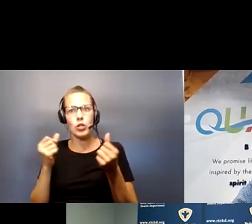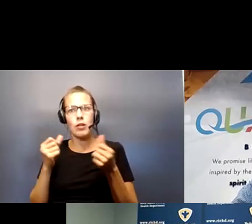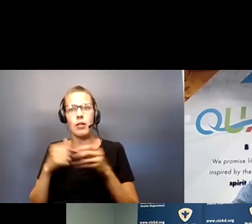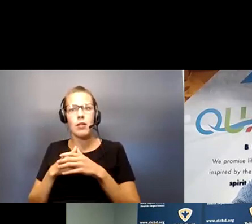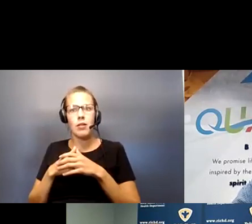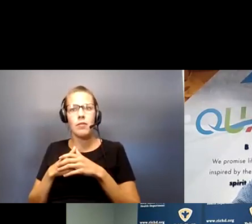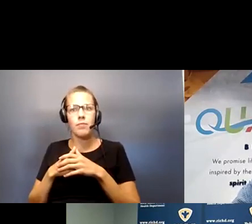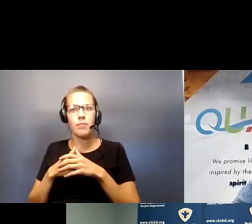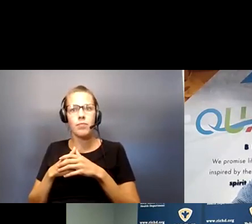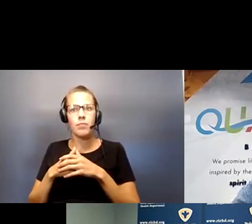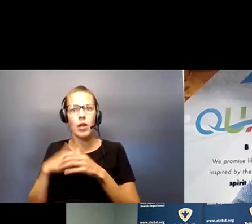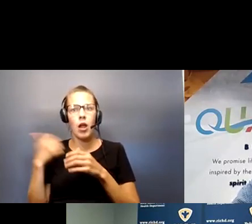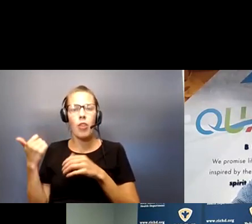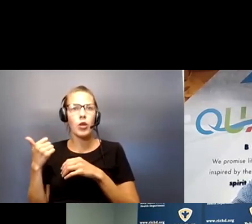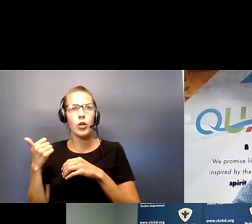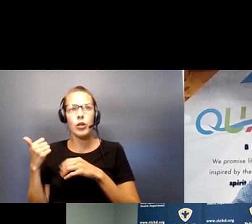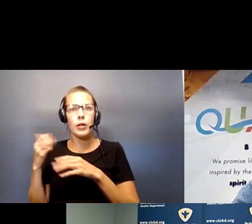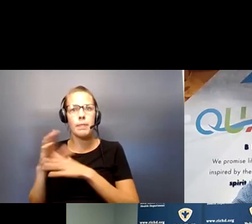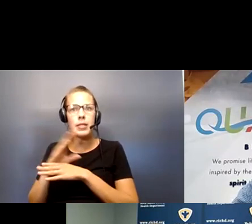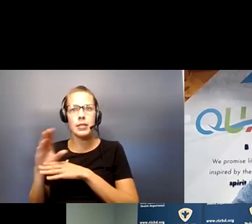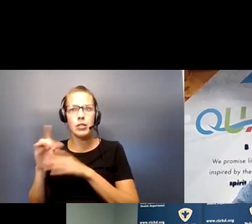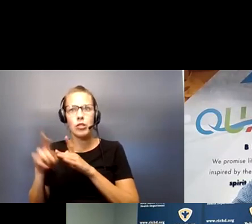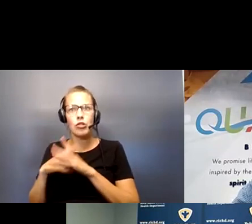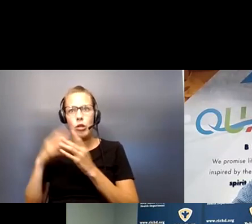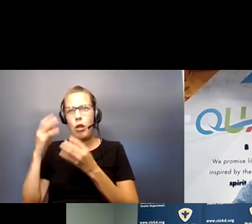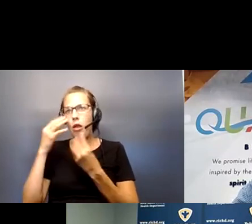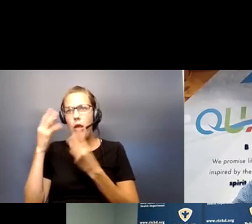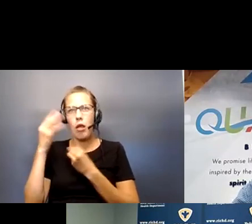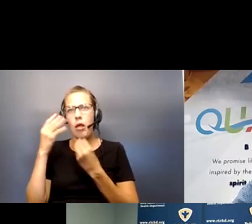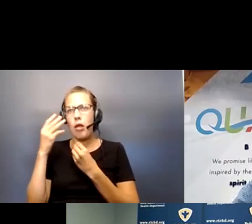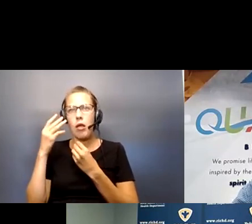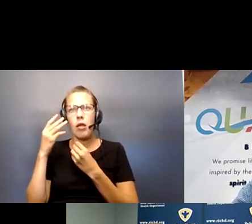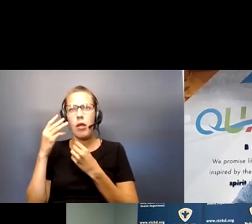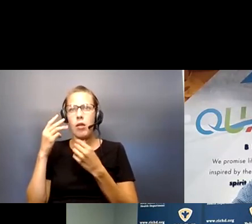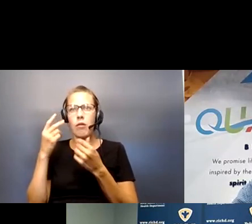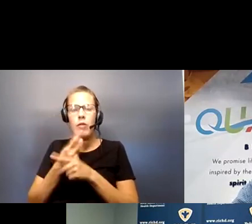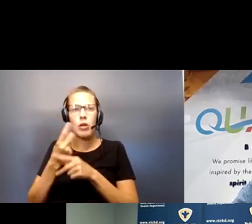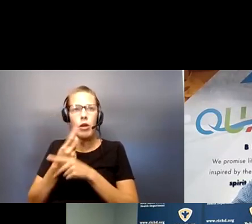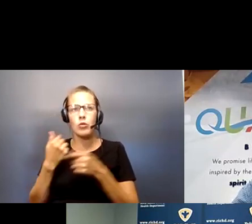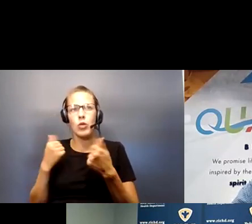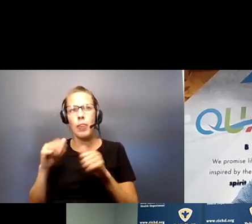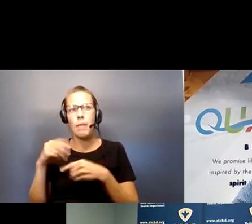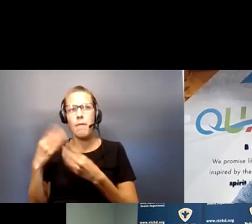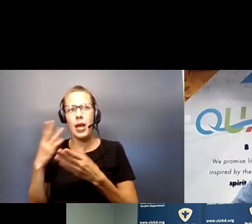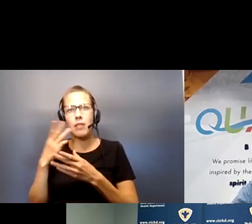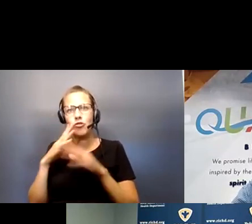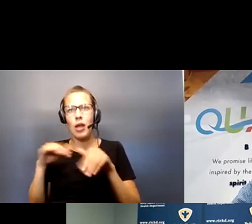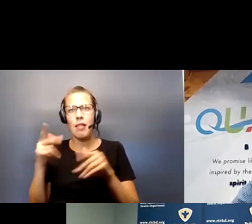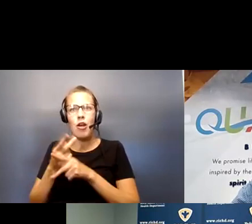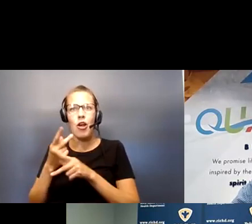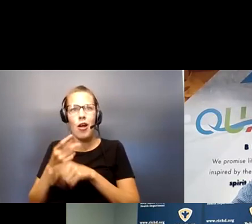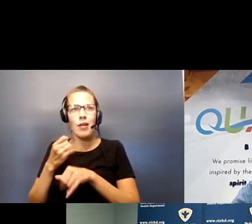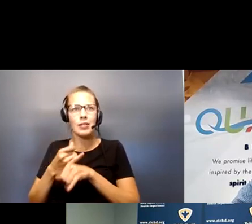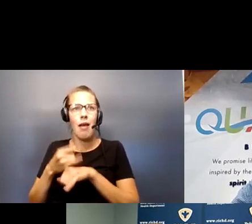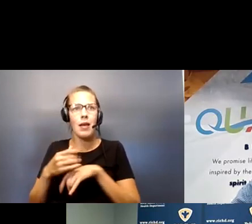Other businesses that are starting to contemplate as to whether or not they can provide child care services on site. Not many of